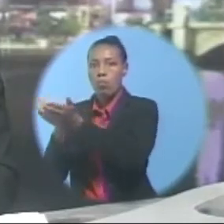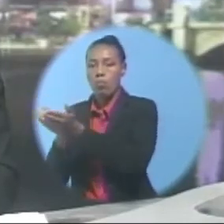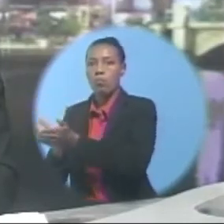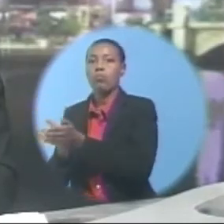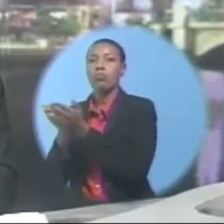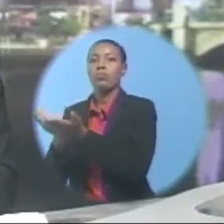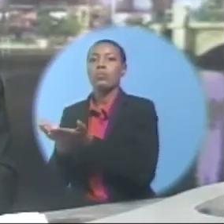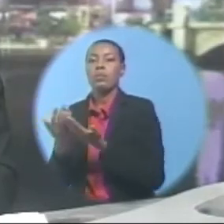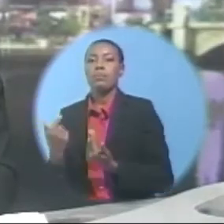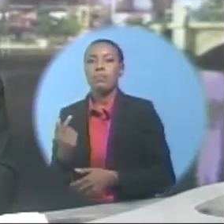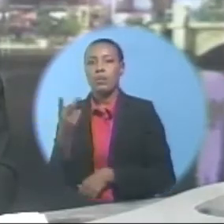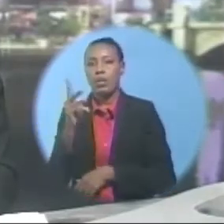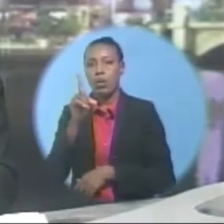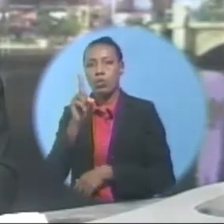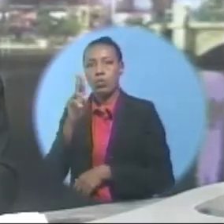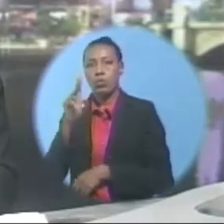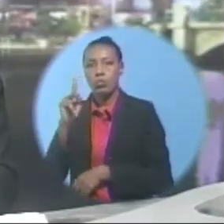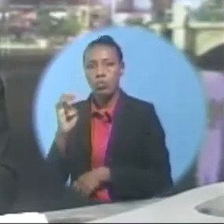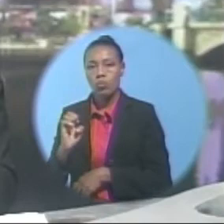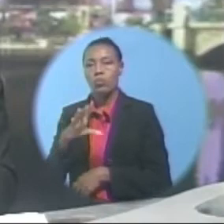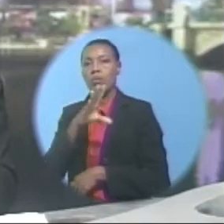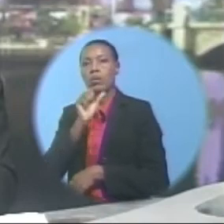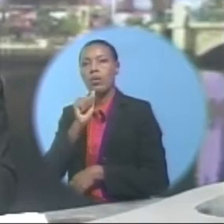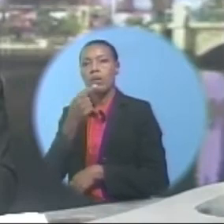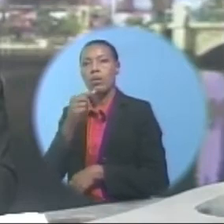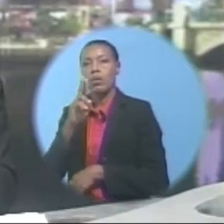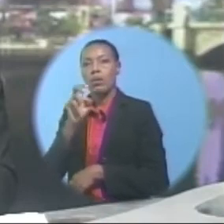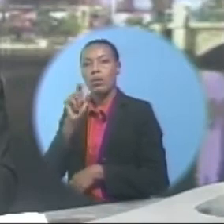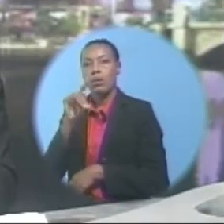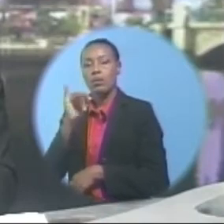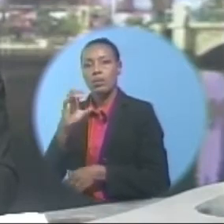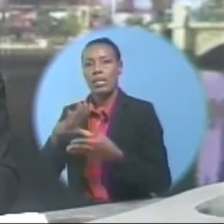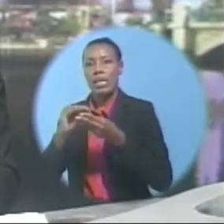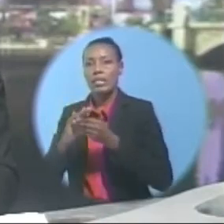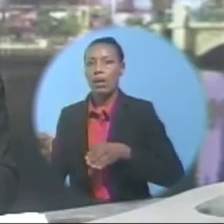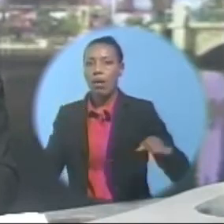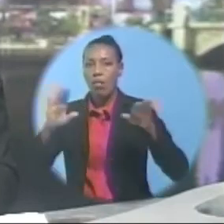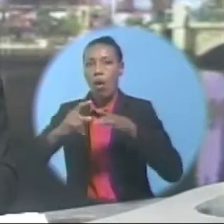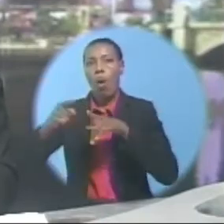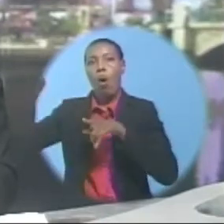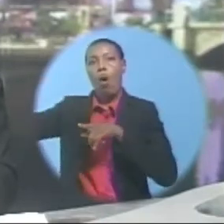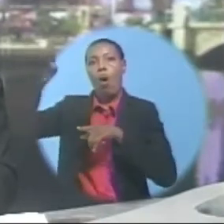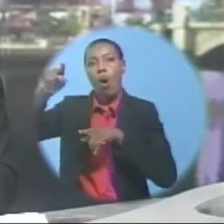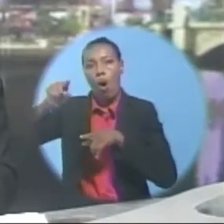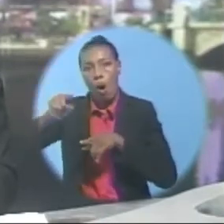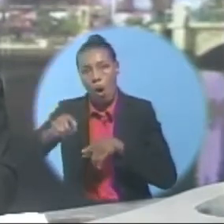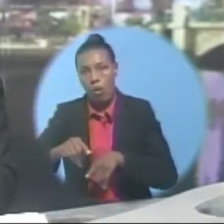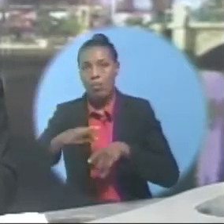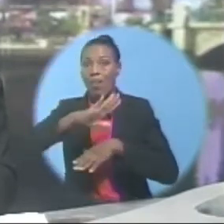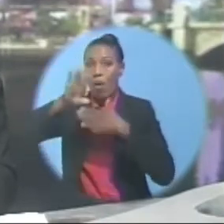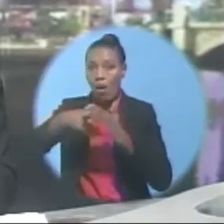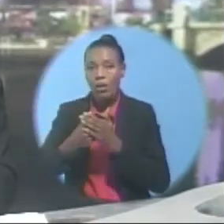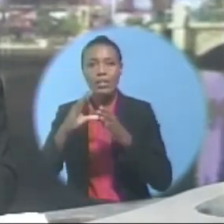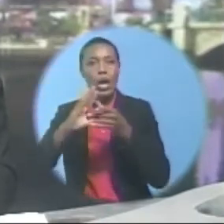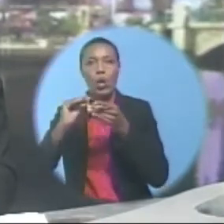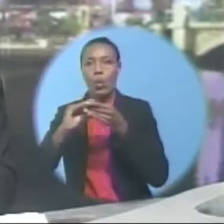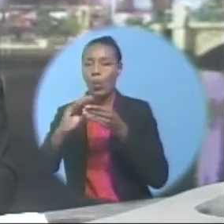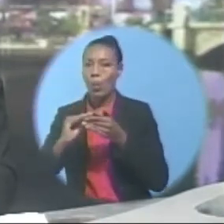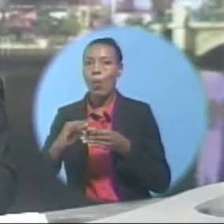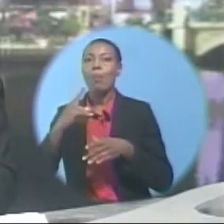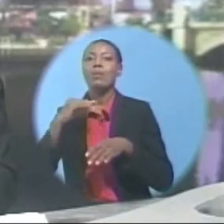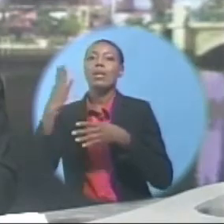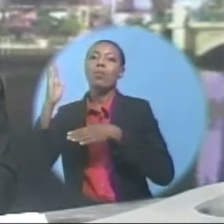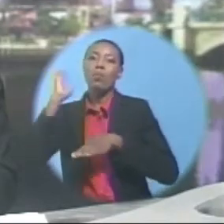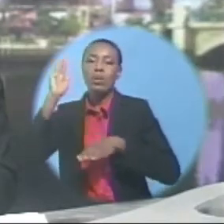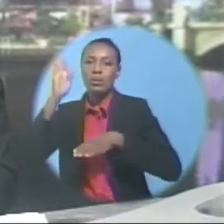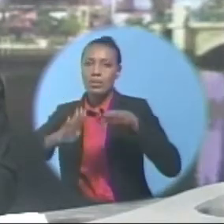and Augustine have not given a commitment to swim the entire distance, but said they will make it from the Scarborough port to Trinidad